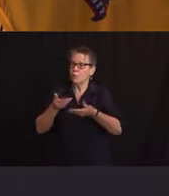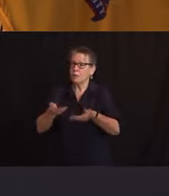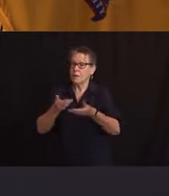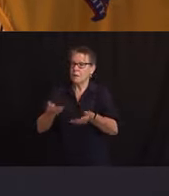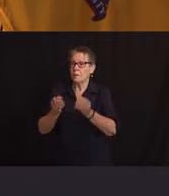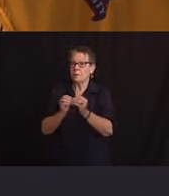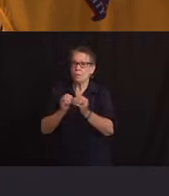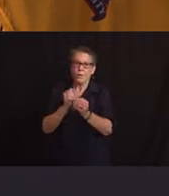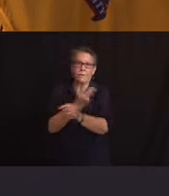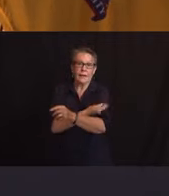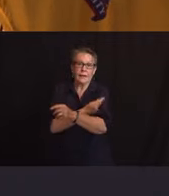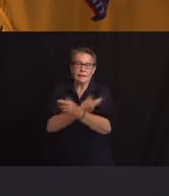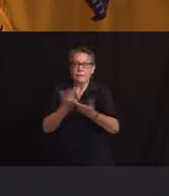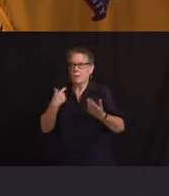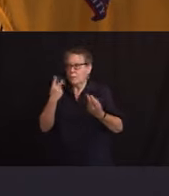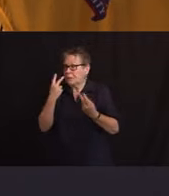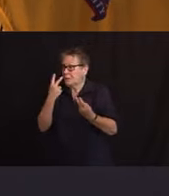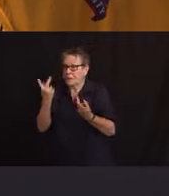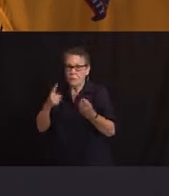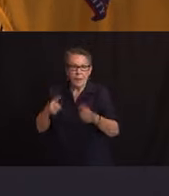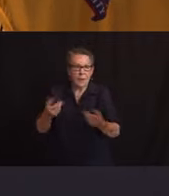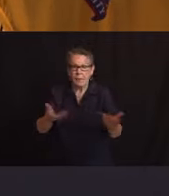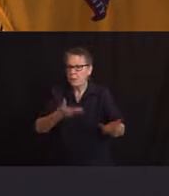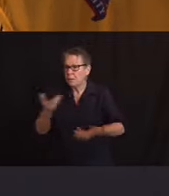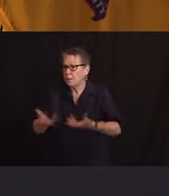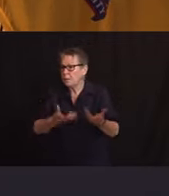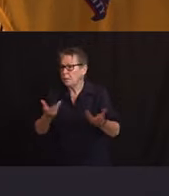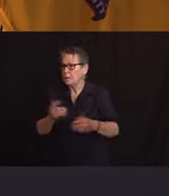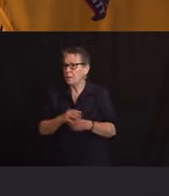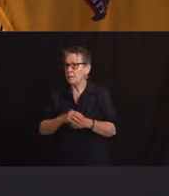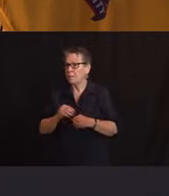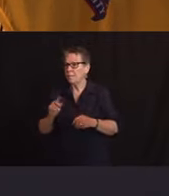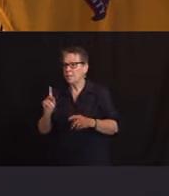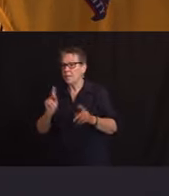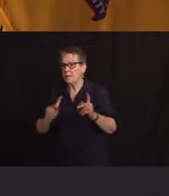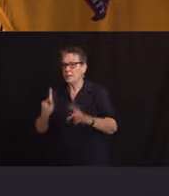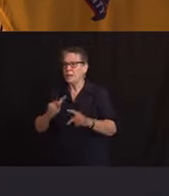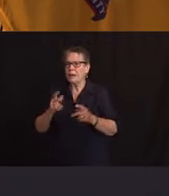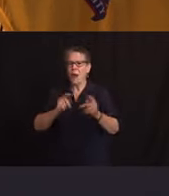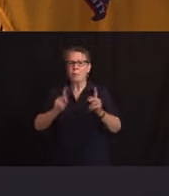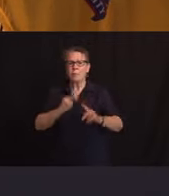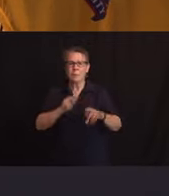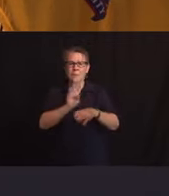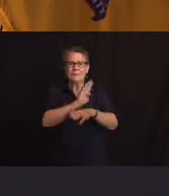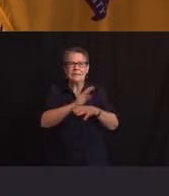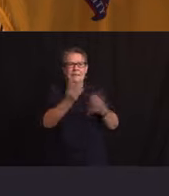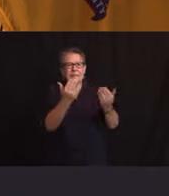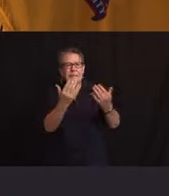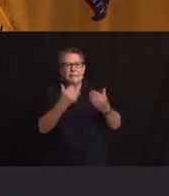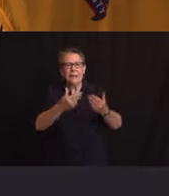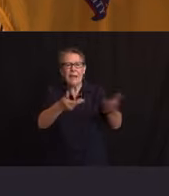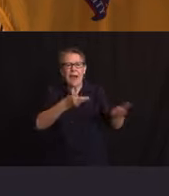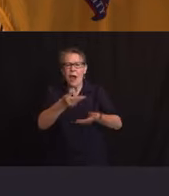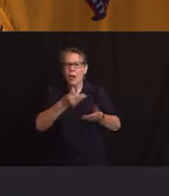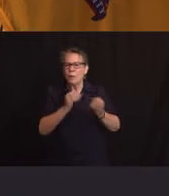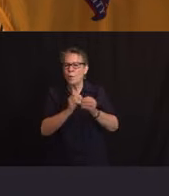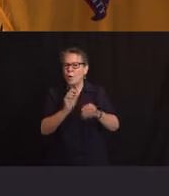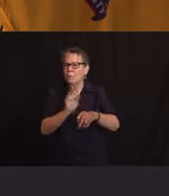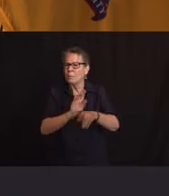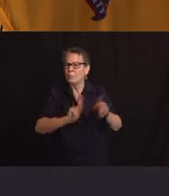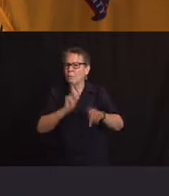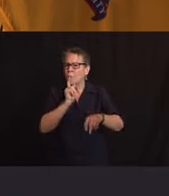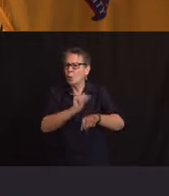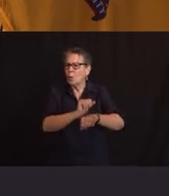Labor shortages, I've read a lot about, there's been a lot of speculation since last Thursday where the number came out a lot lower than folks had